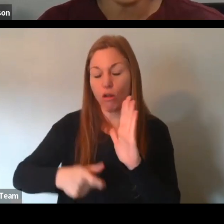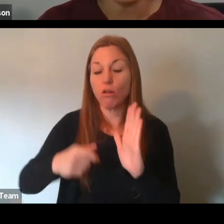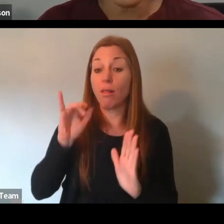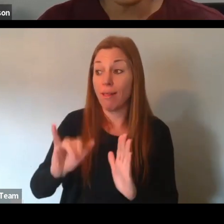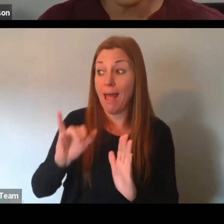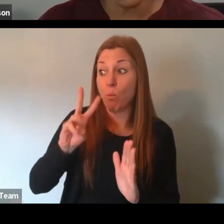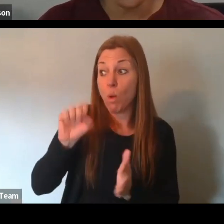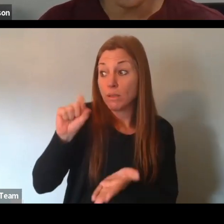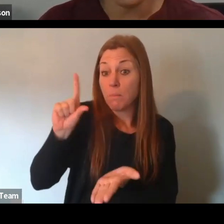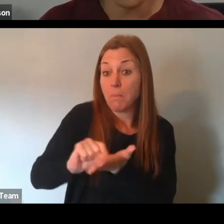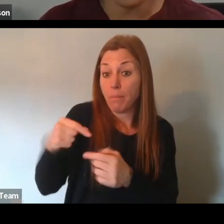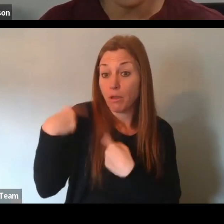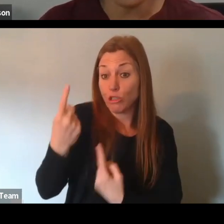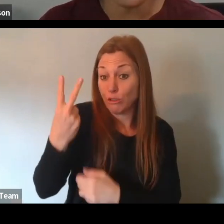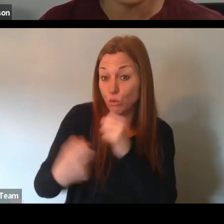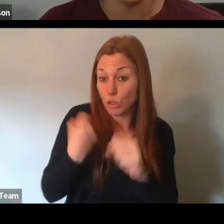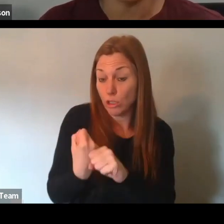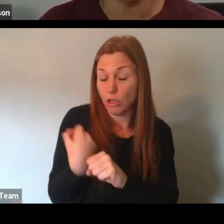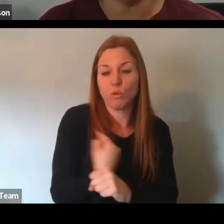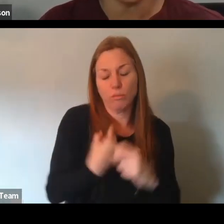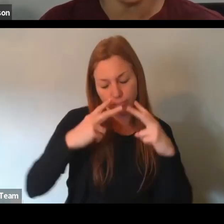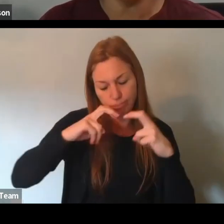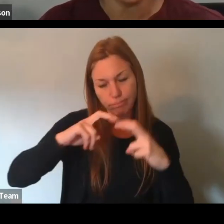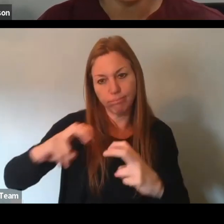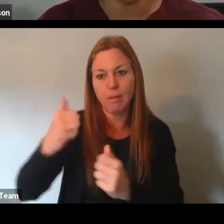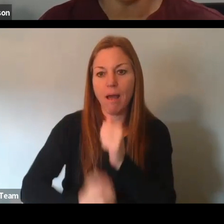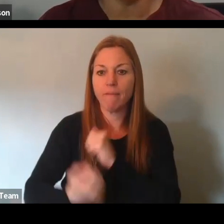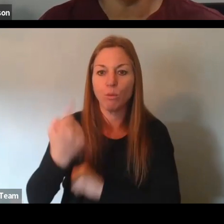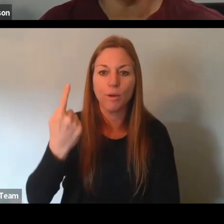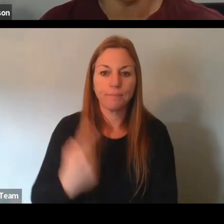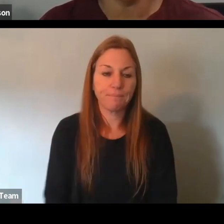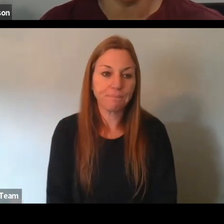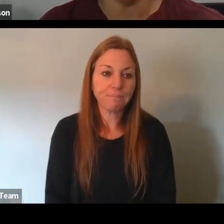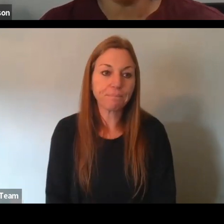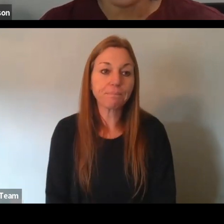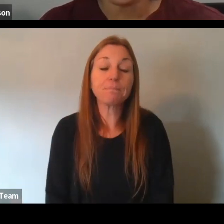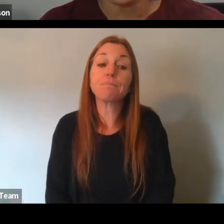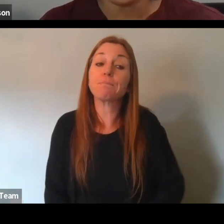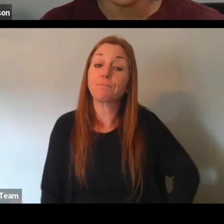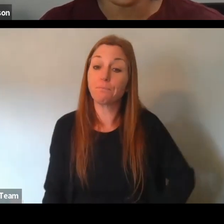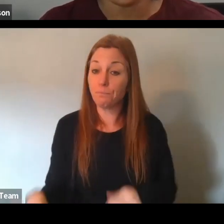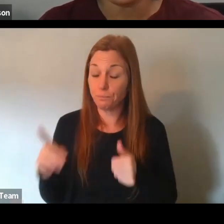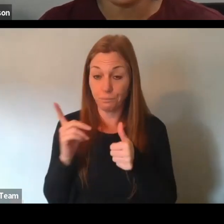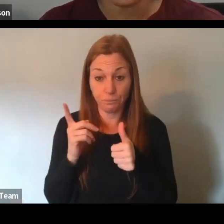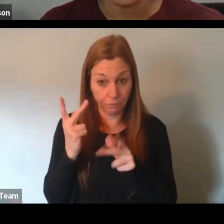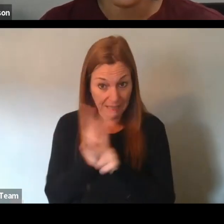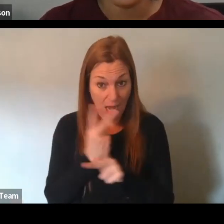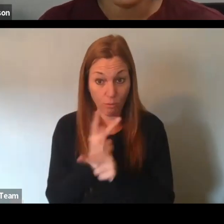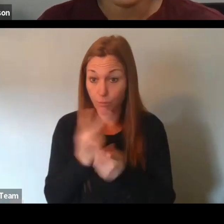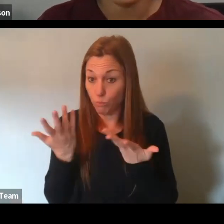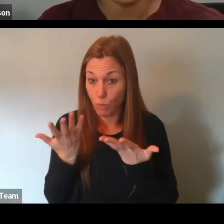And we calculated how often these studies reported certain